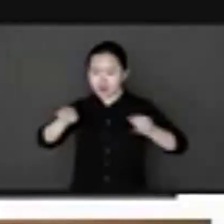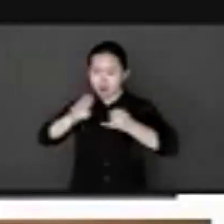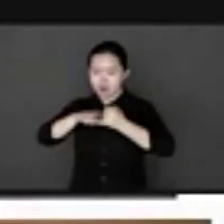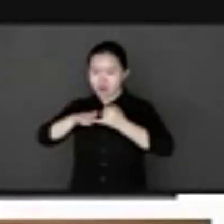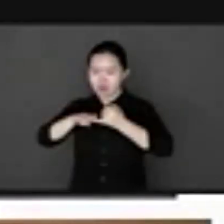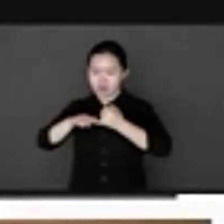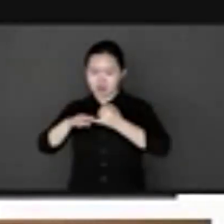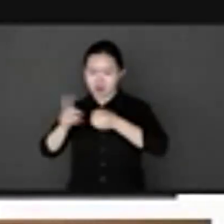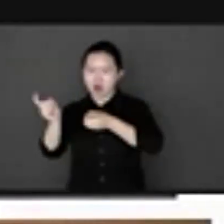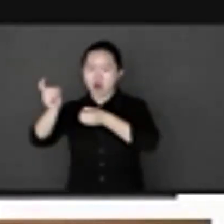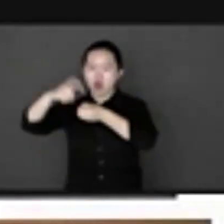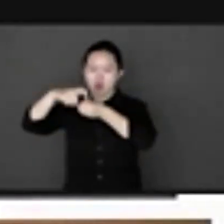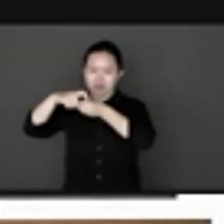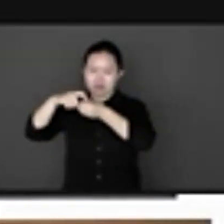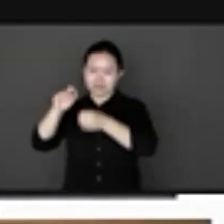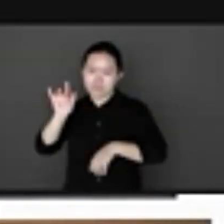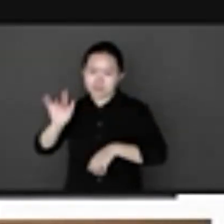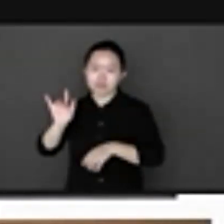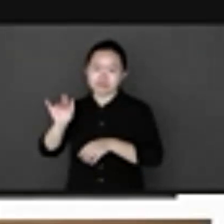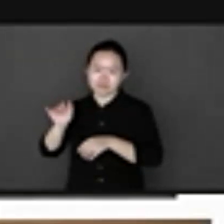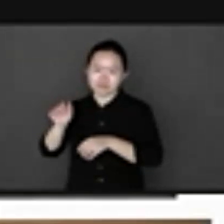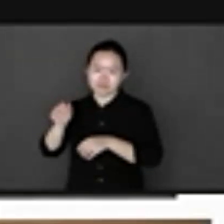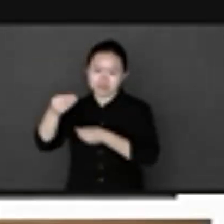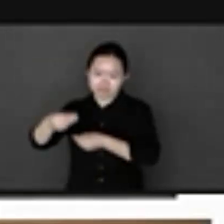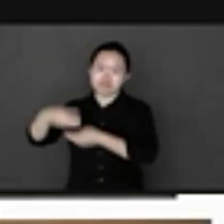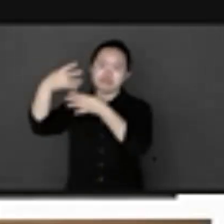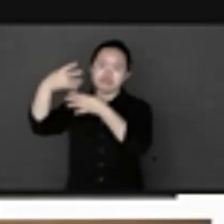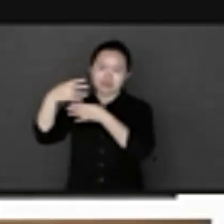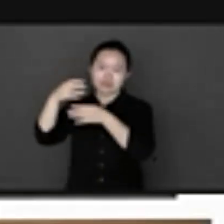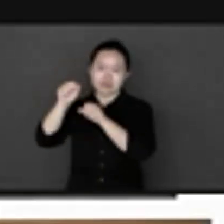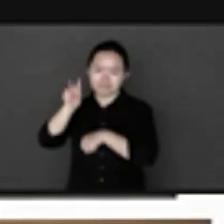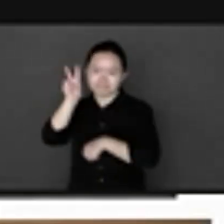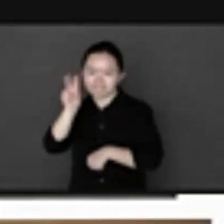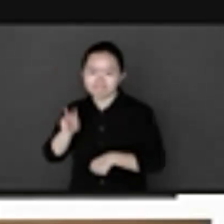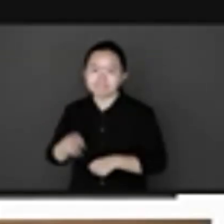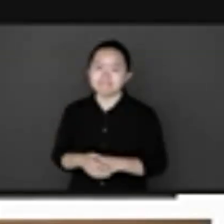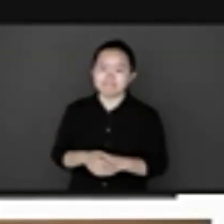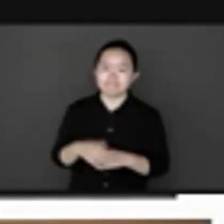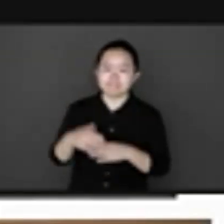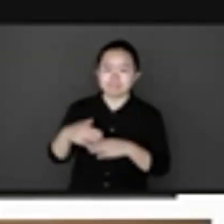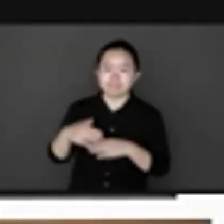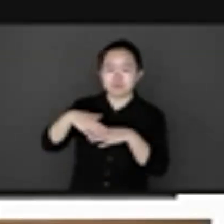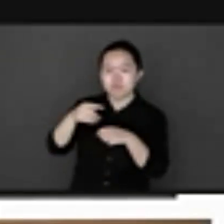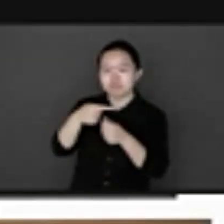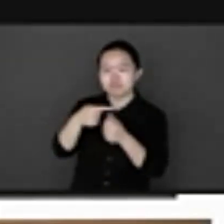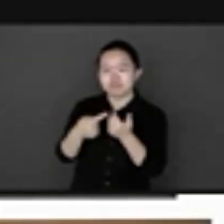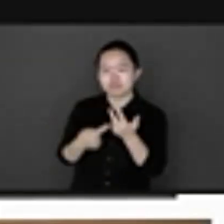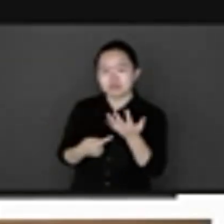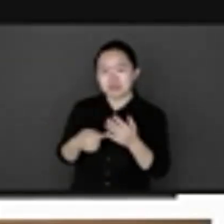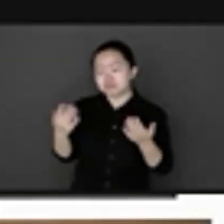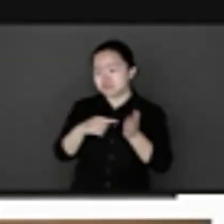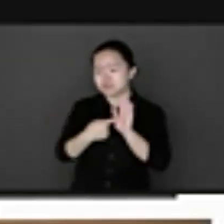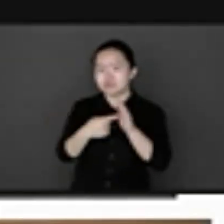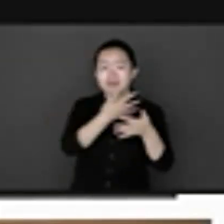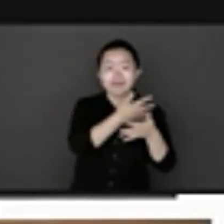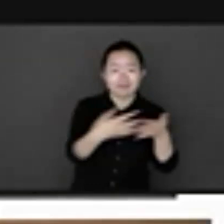contradict this, especially if you have many things to change, like not only font size and things, but also say different languages. You cannot fit everything